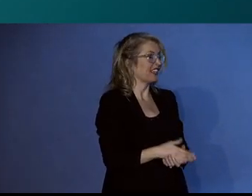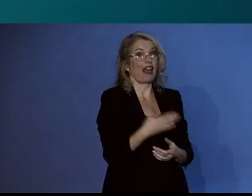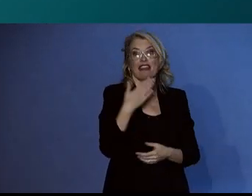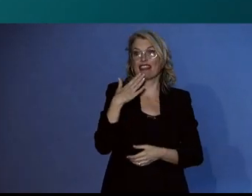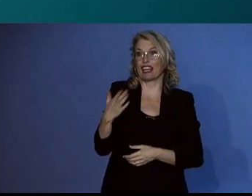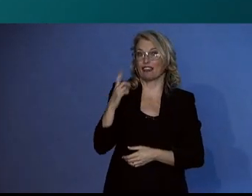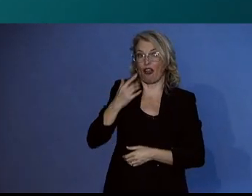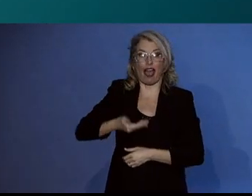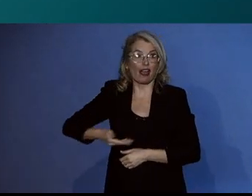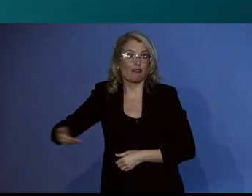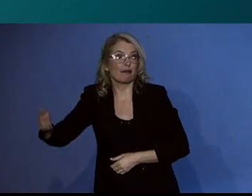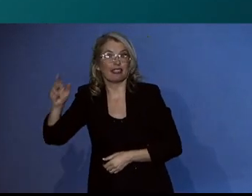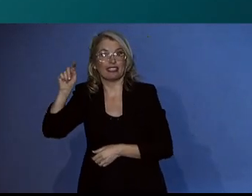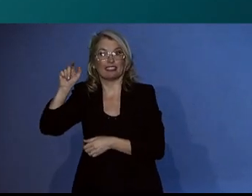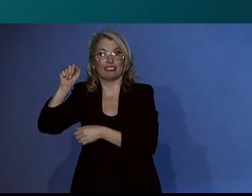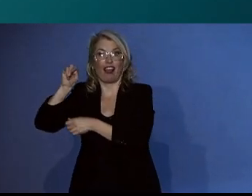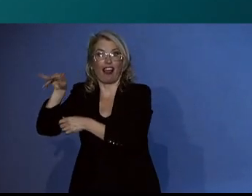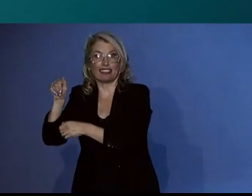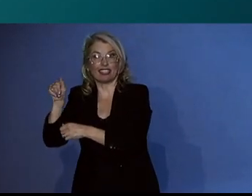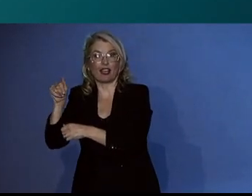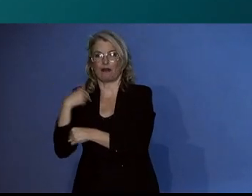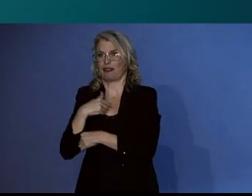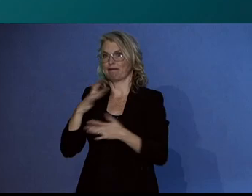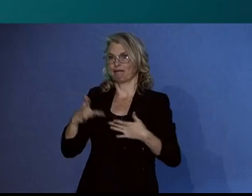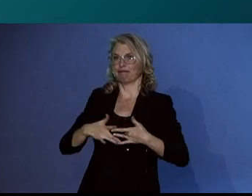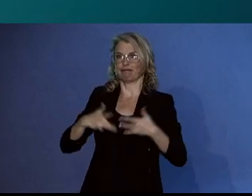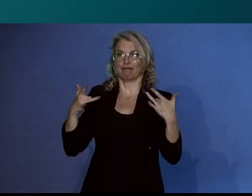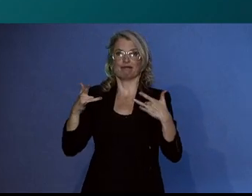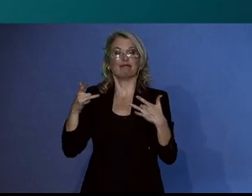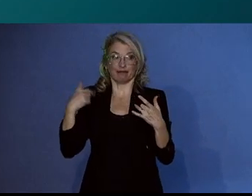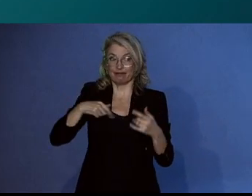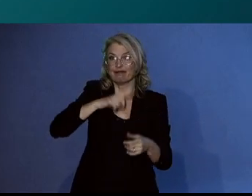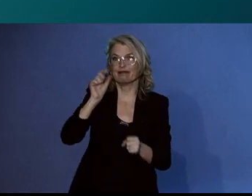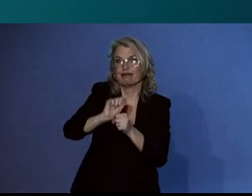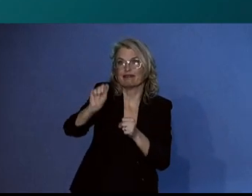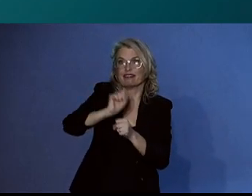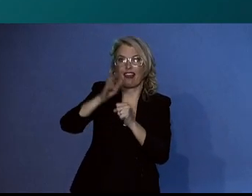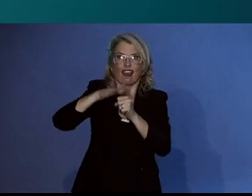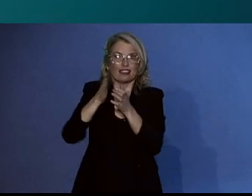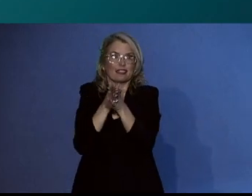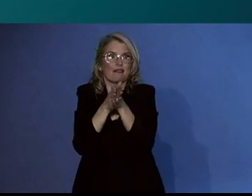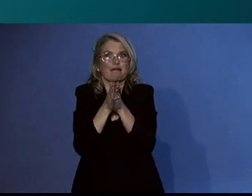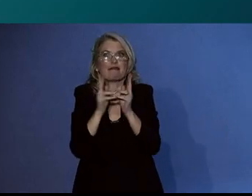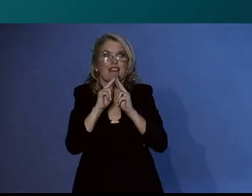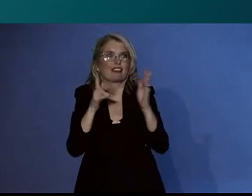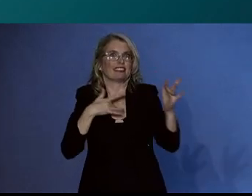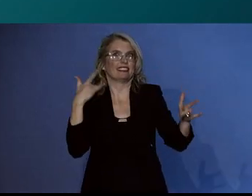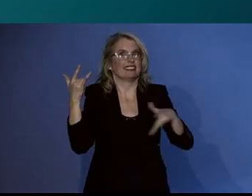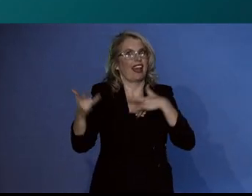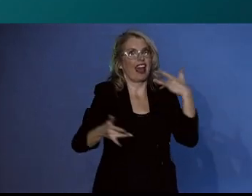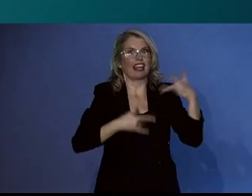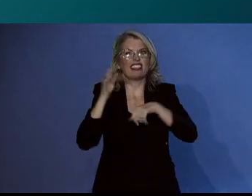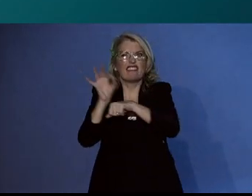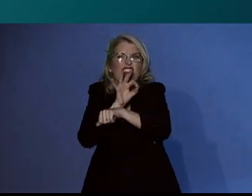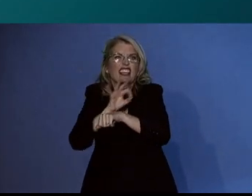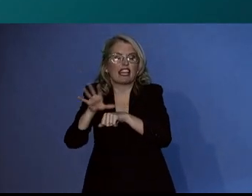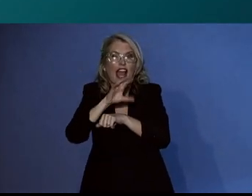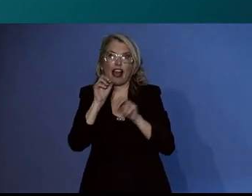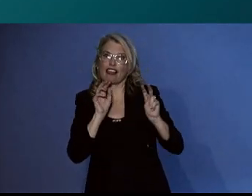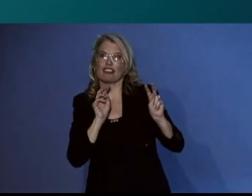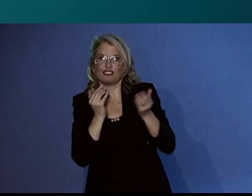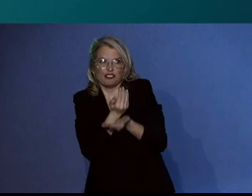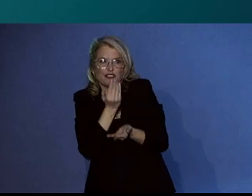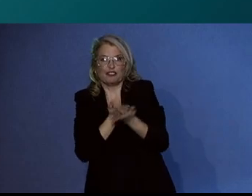Thank you for having me, Tanya. We are indeed working on some very exciting functions and